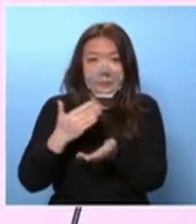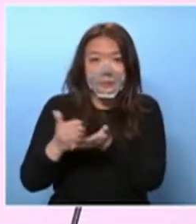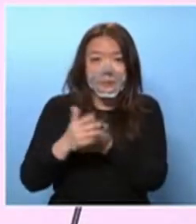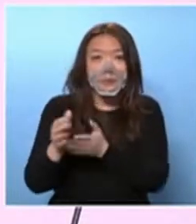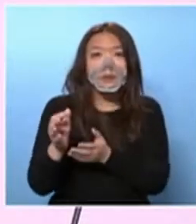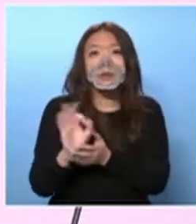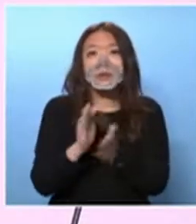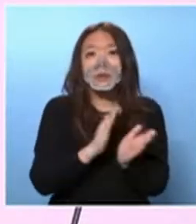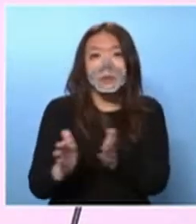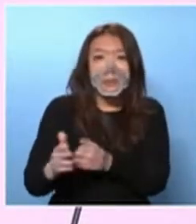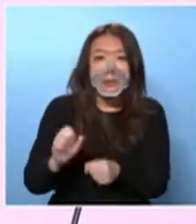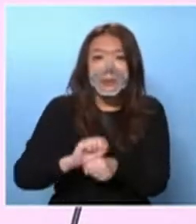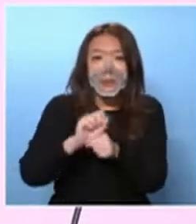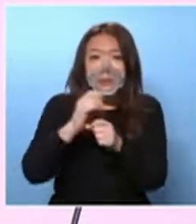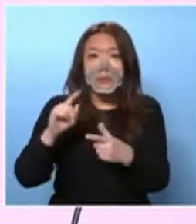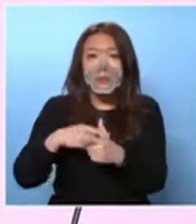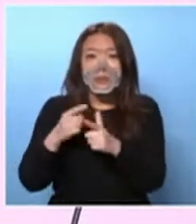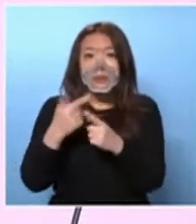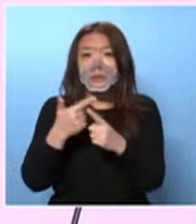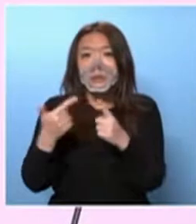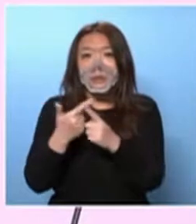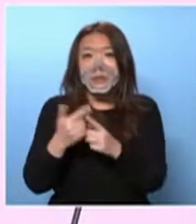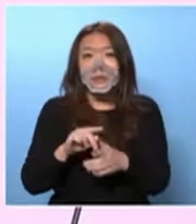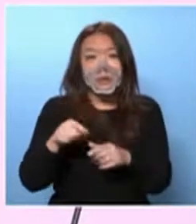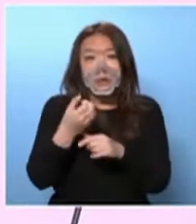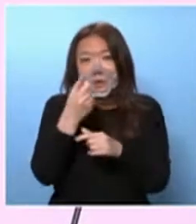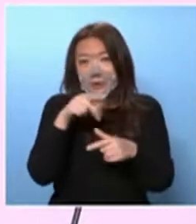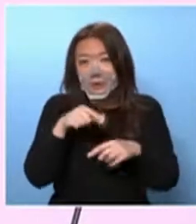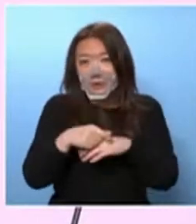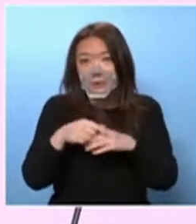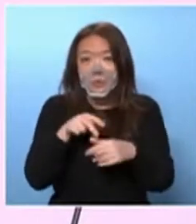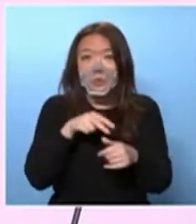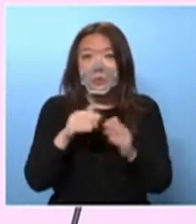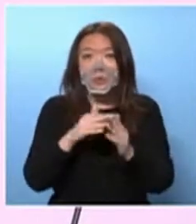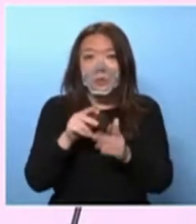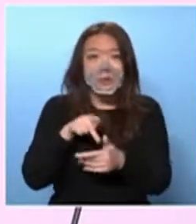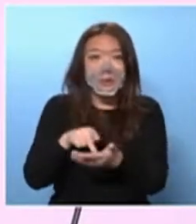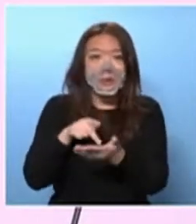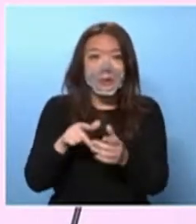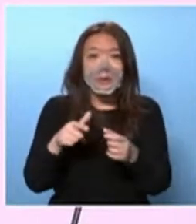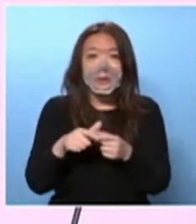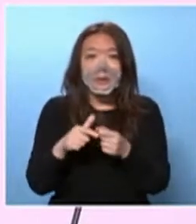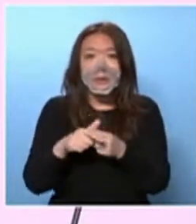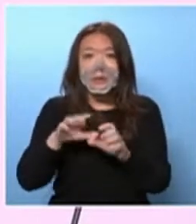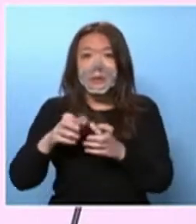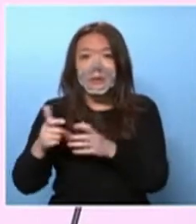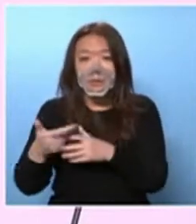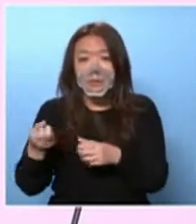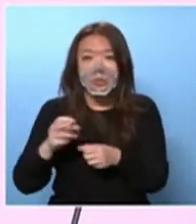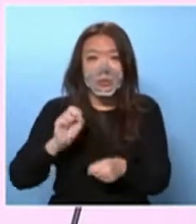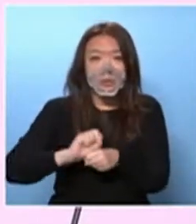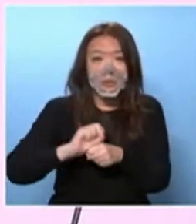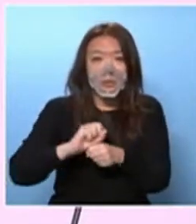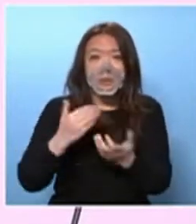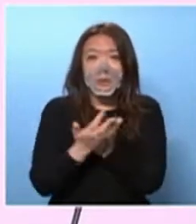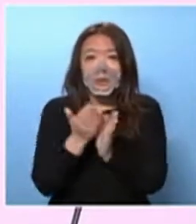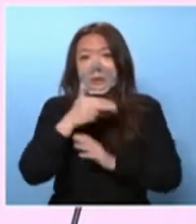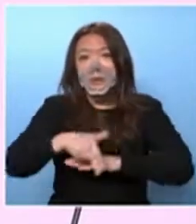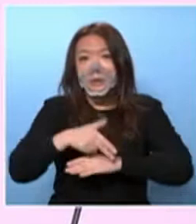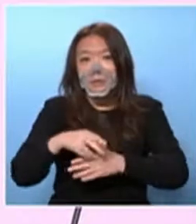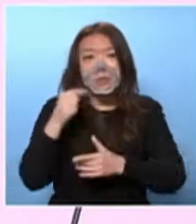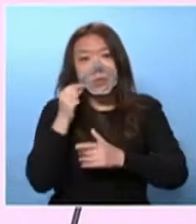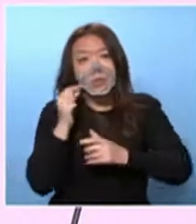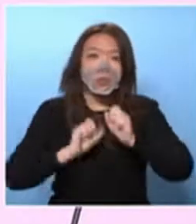principal moratorium will be extended from 12 months to 18 months. The Hong Kong Monetary Authority and the lending institutions will also enhance